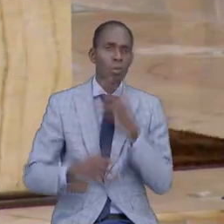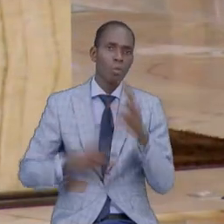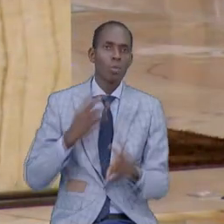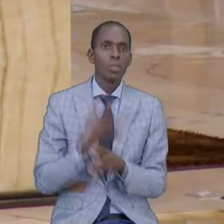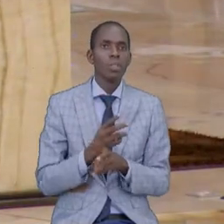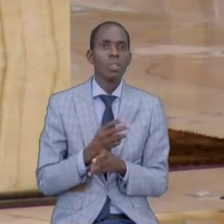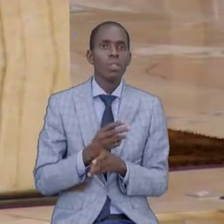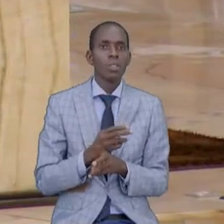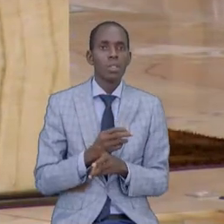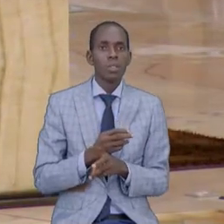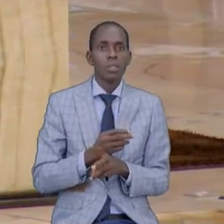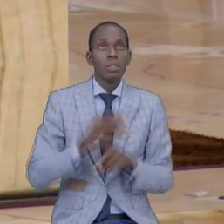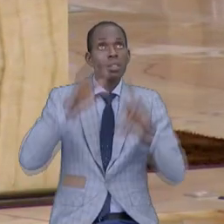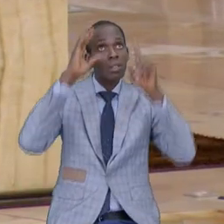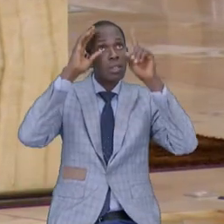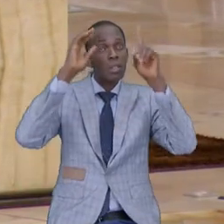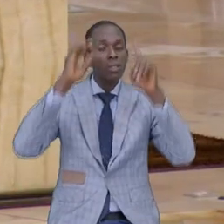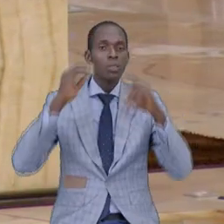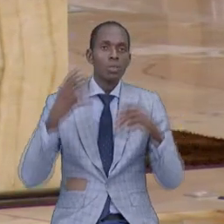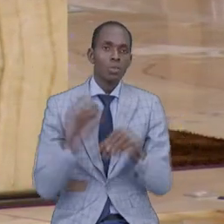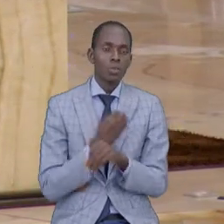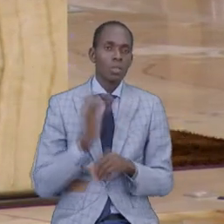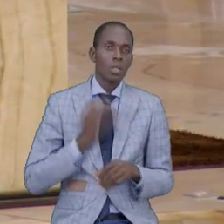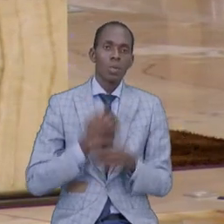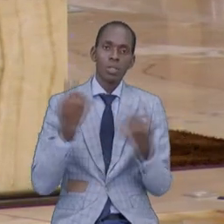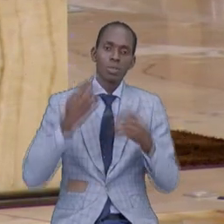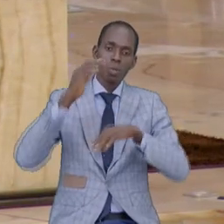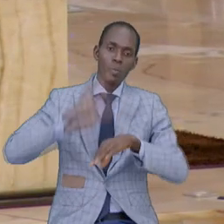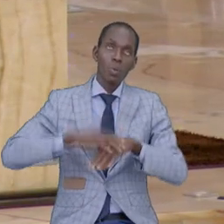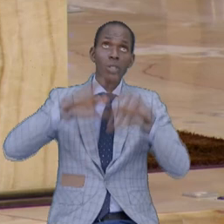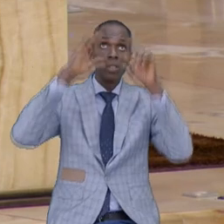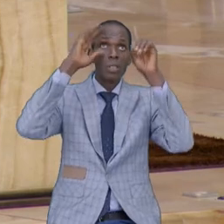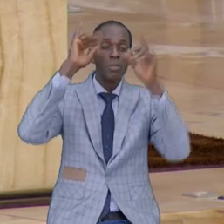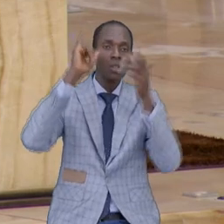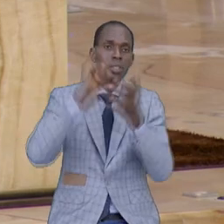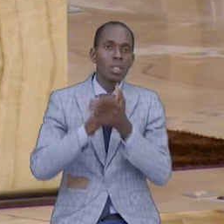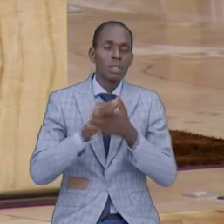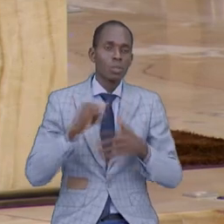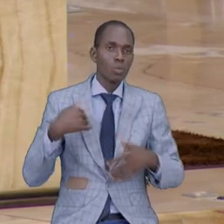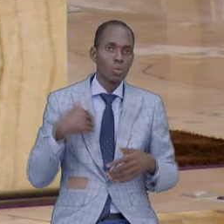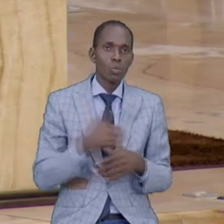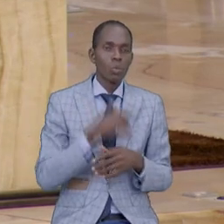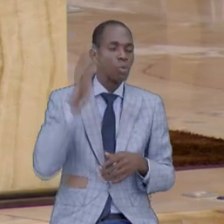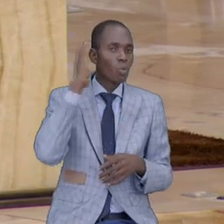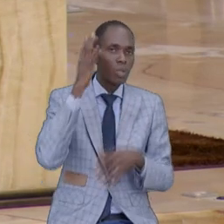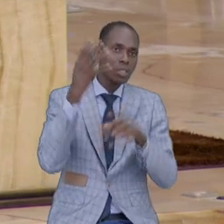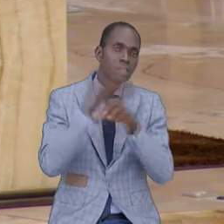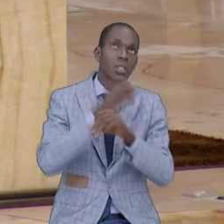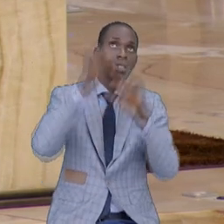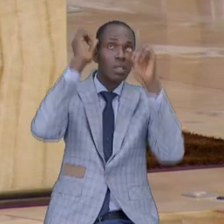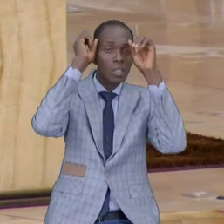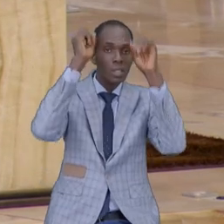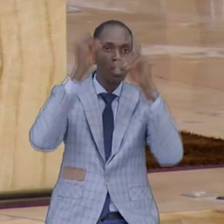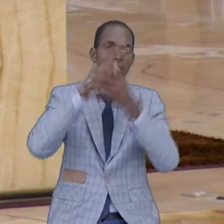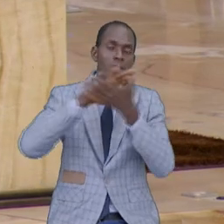He took our sin upon him, so that we'll take his